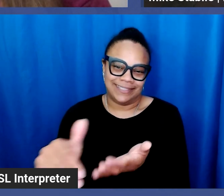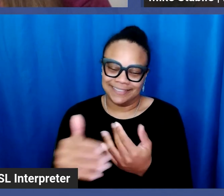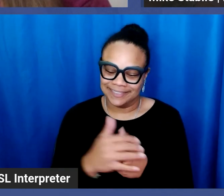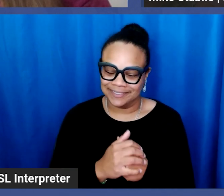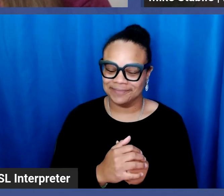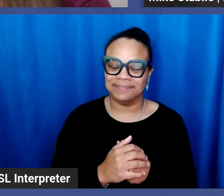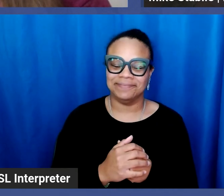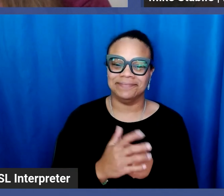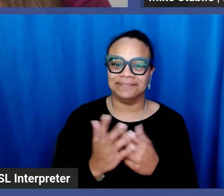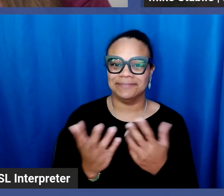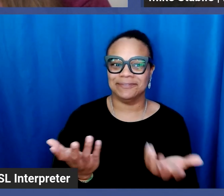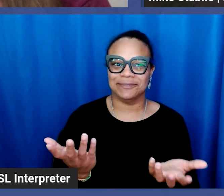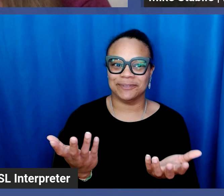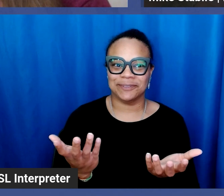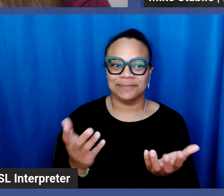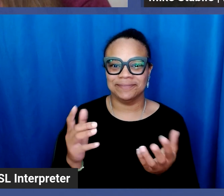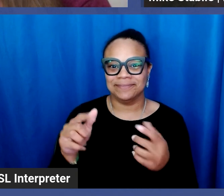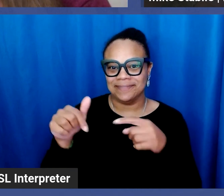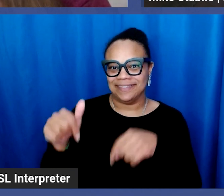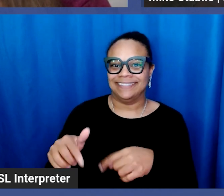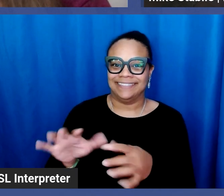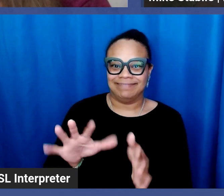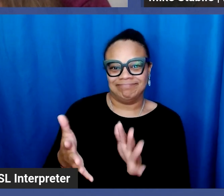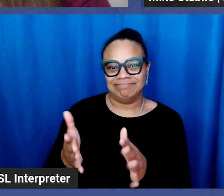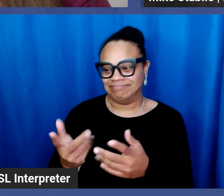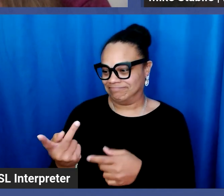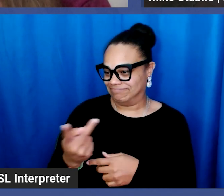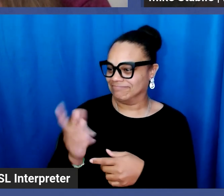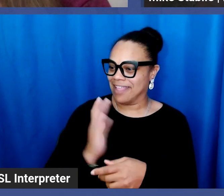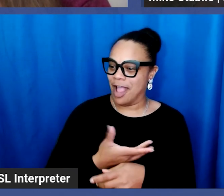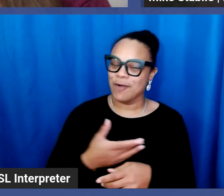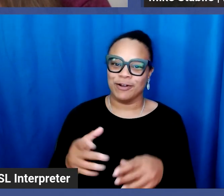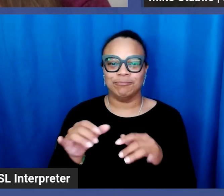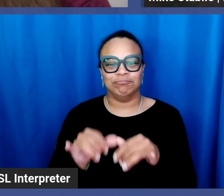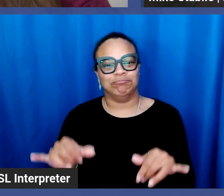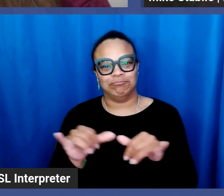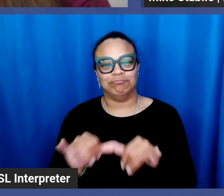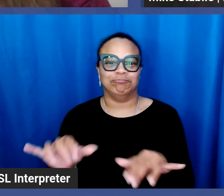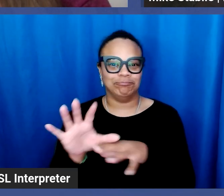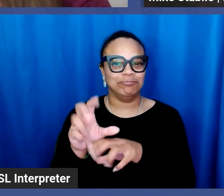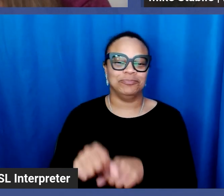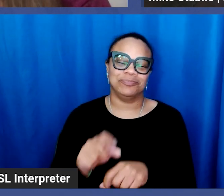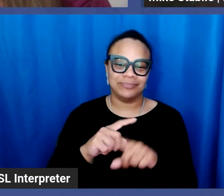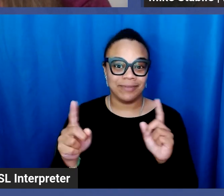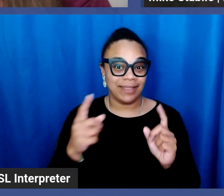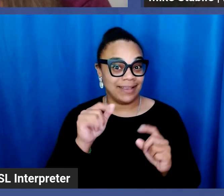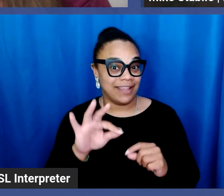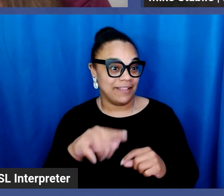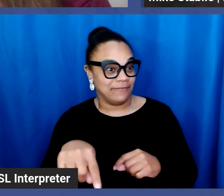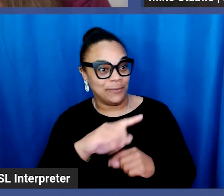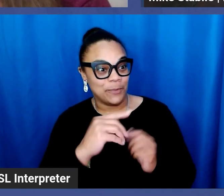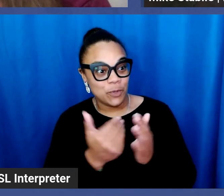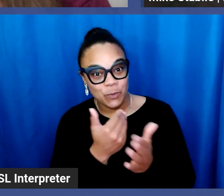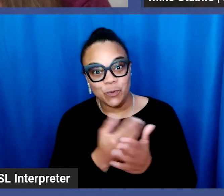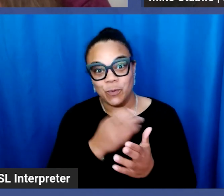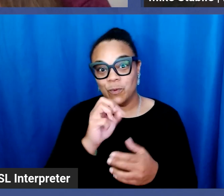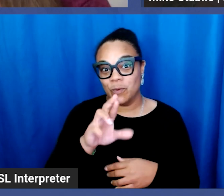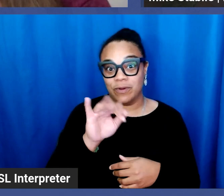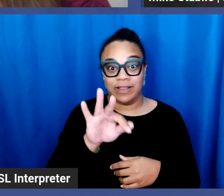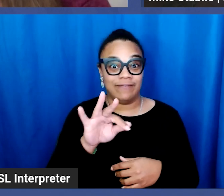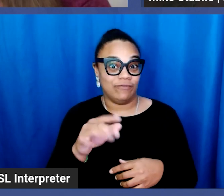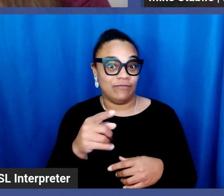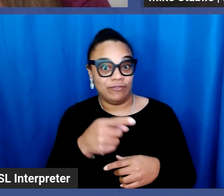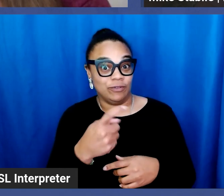so this is kind of our routine, but for folks who are new or kind of just catching up with what's